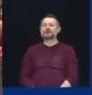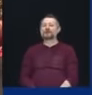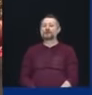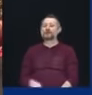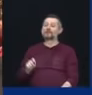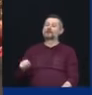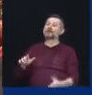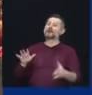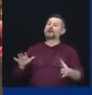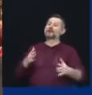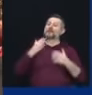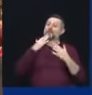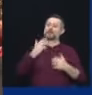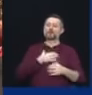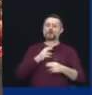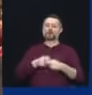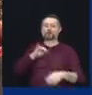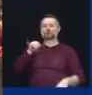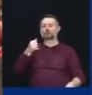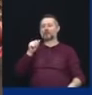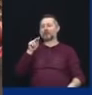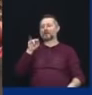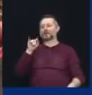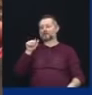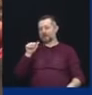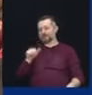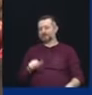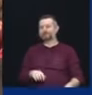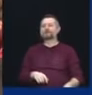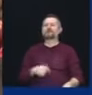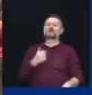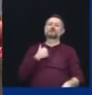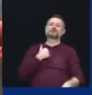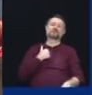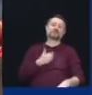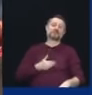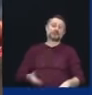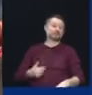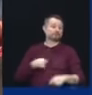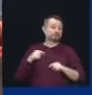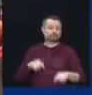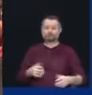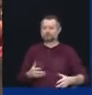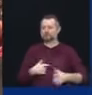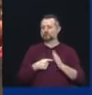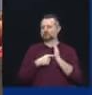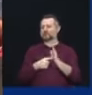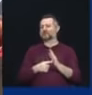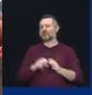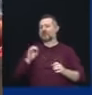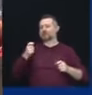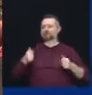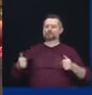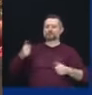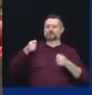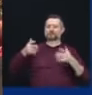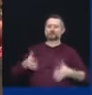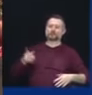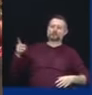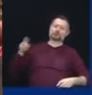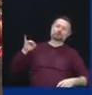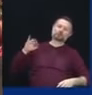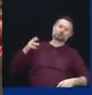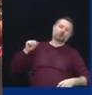Thank you. My name is Juanita. I'm here on behalf of our Executive Director, Richard Witt, at Rural and Migrant